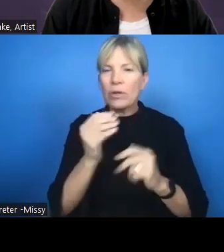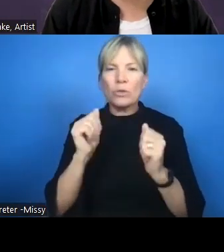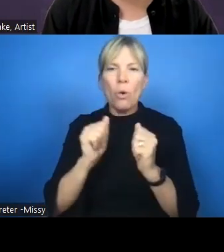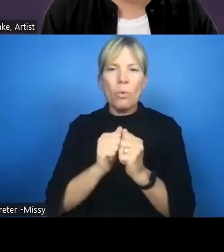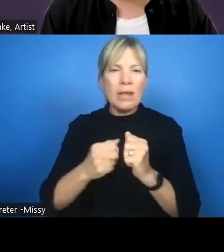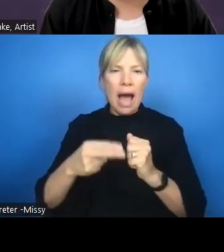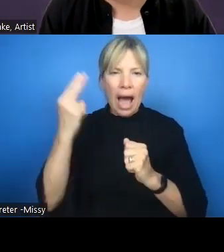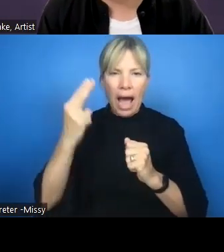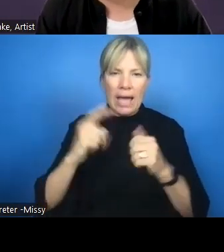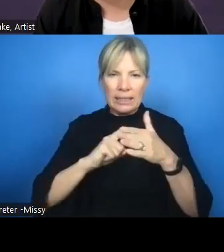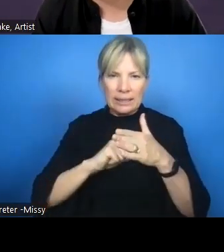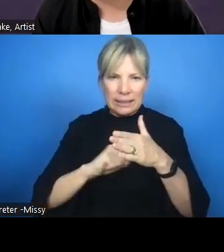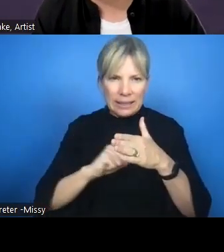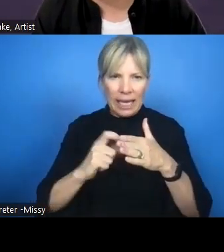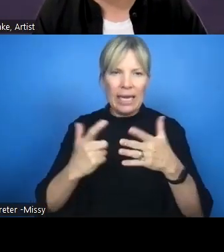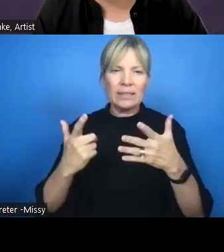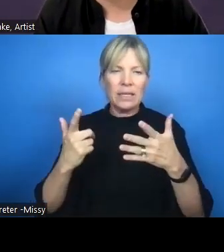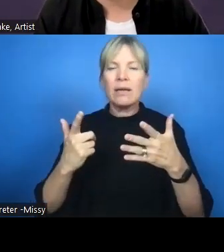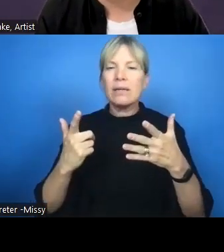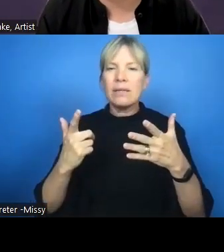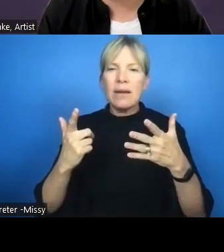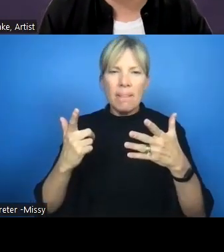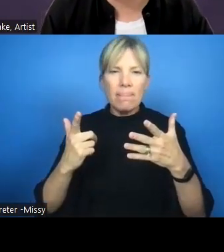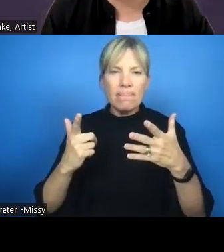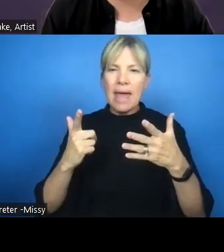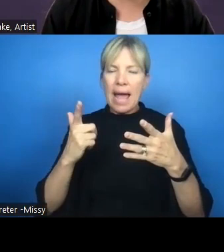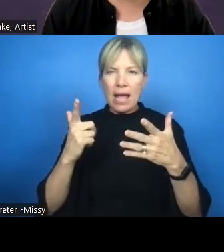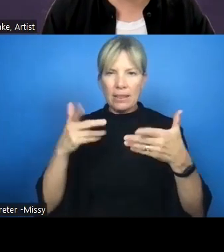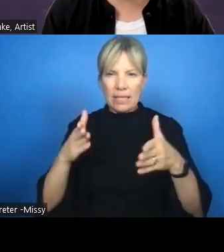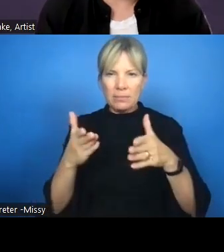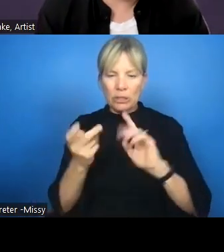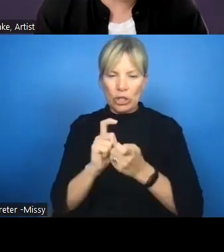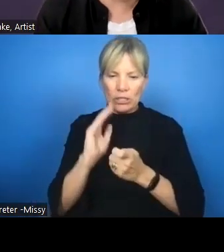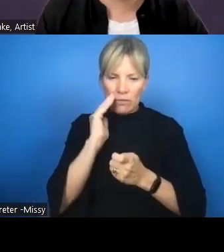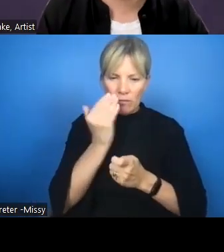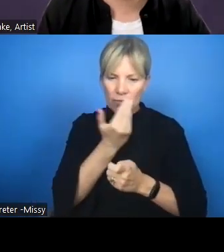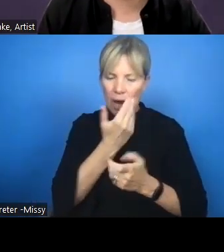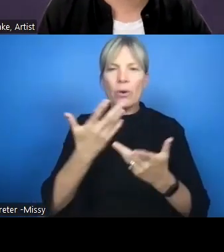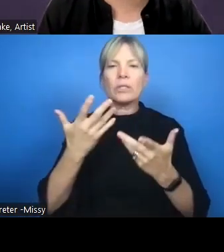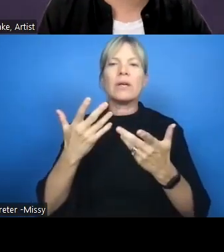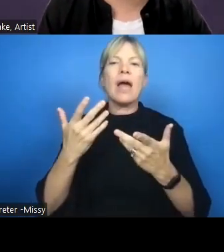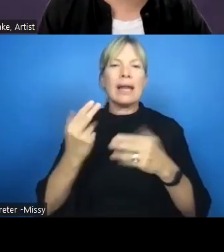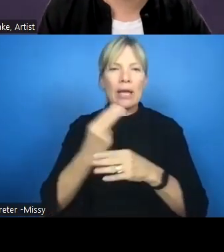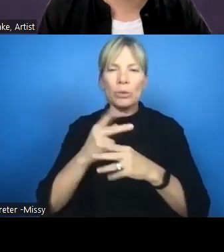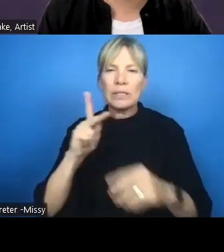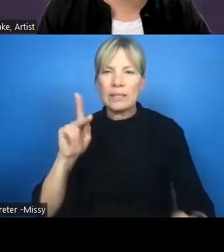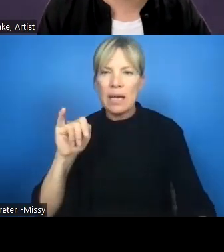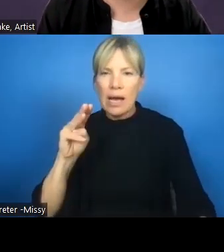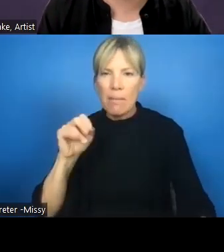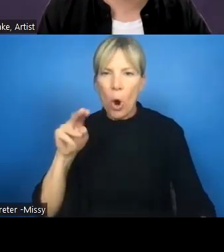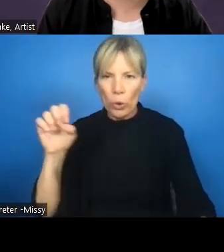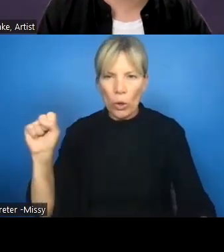scans. And this allows me to change the size of flowers and then multiple as much as I want,